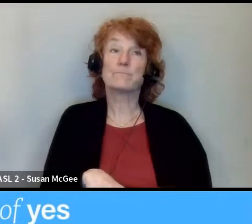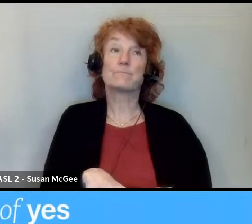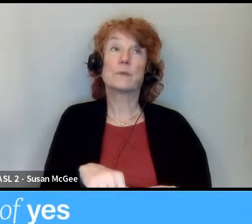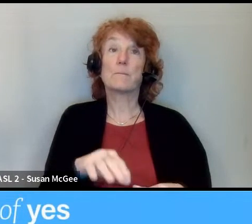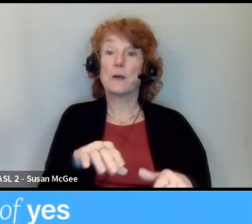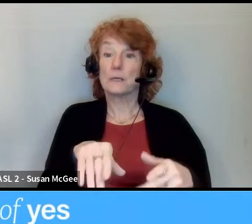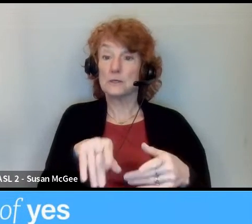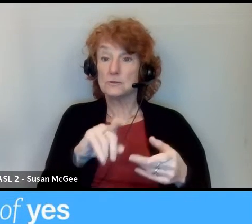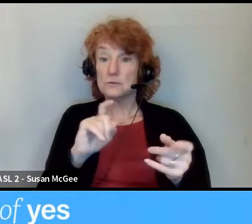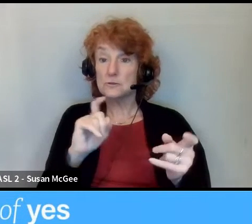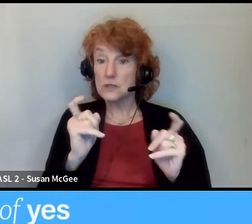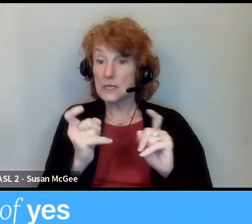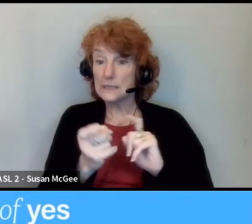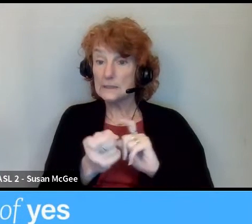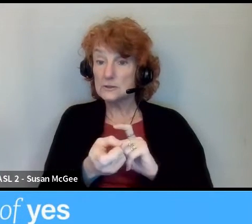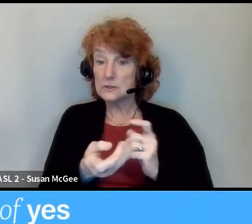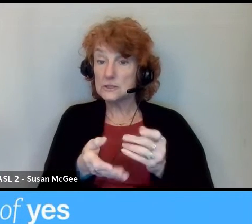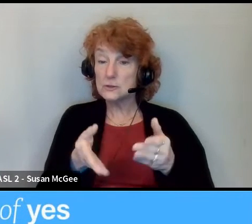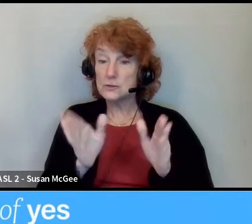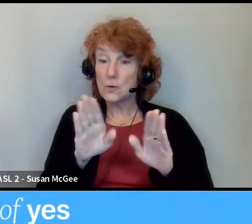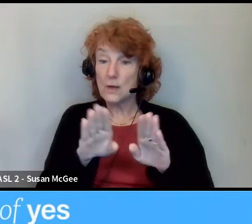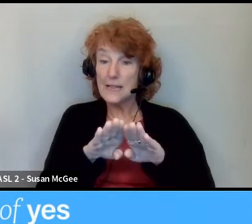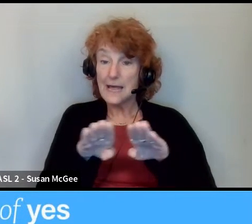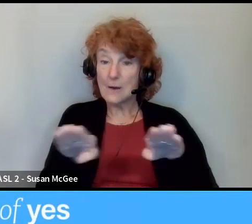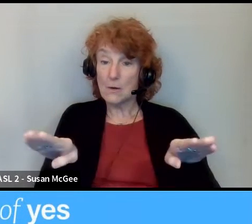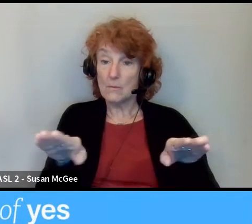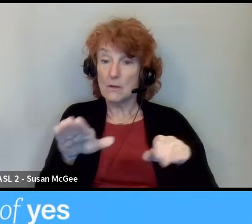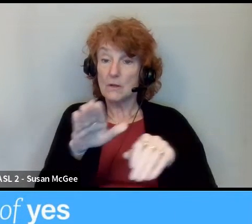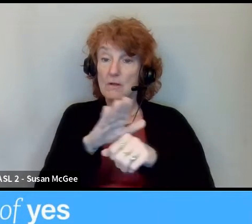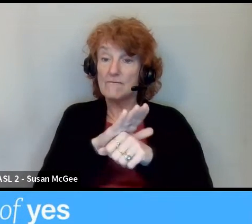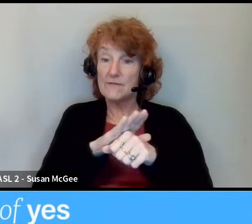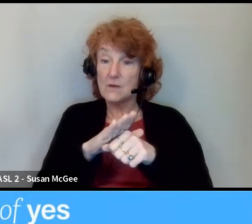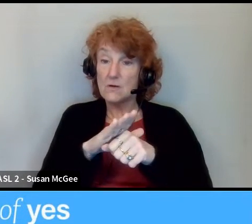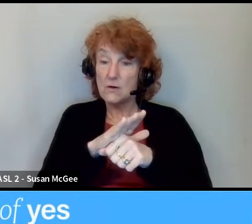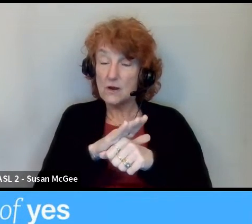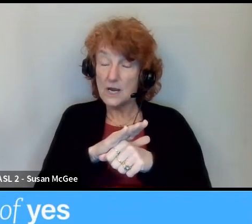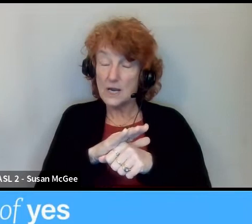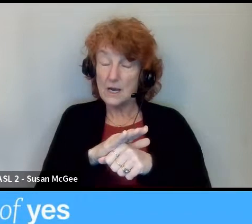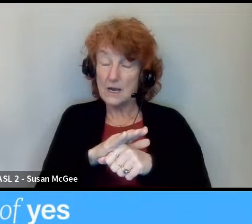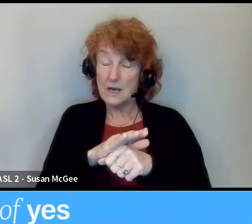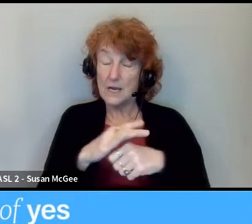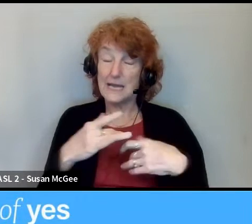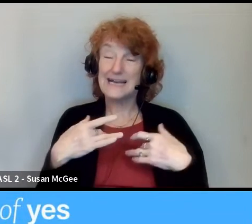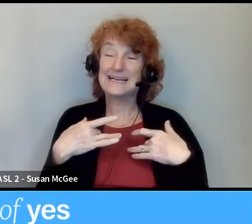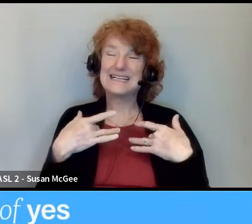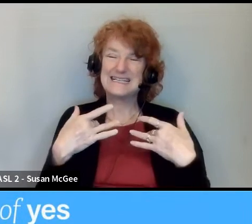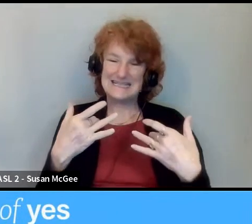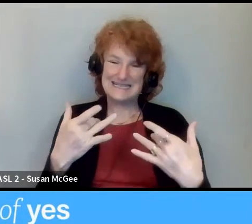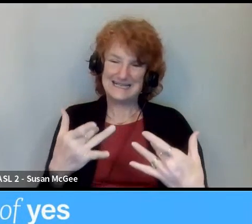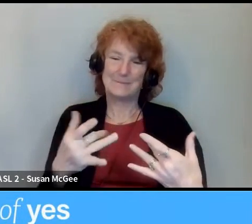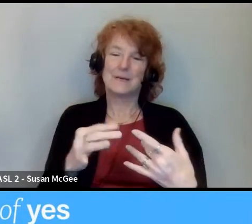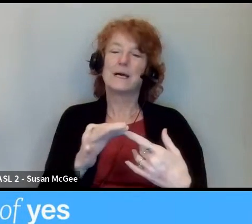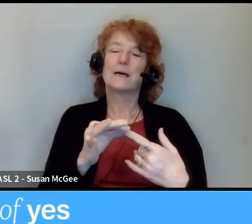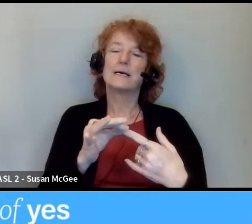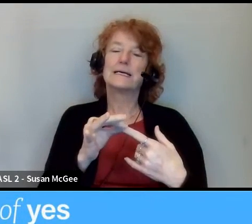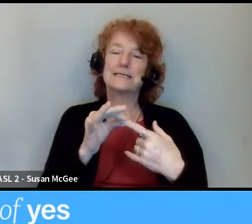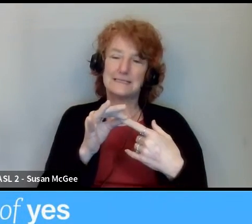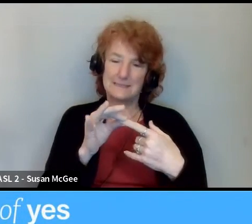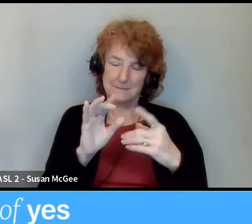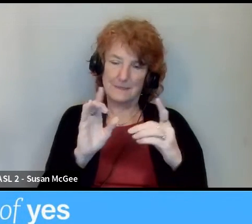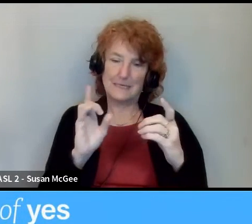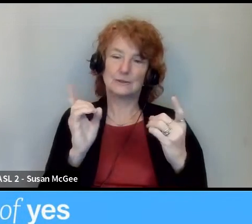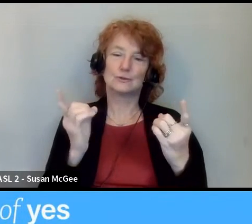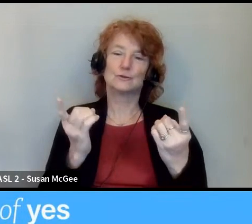floor area within given zoning districts, typically special district will carry those housing